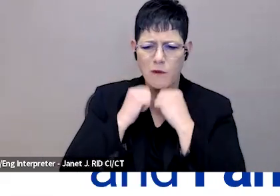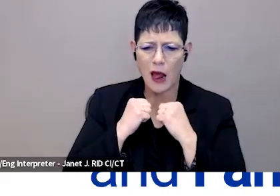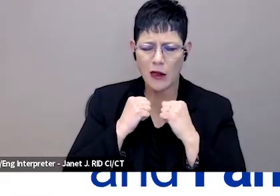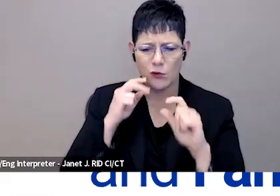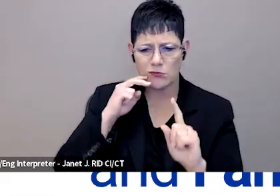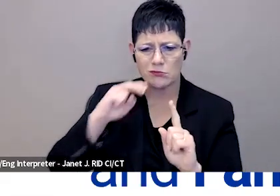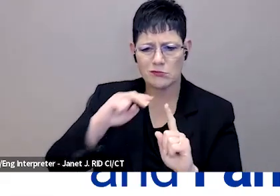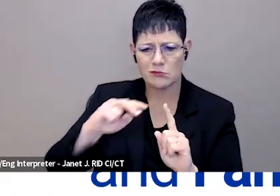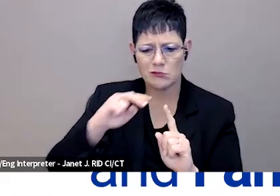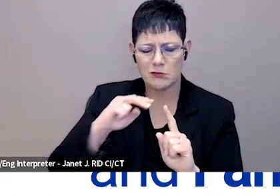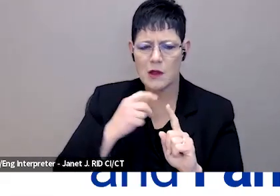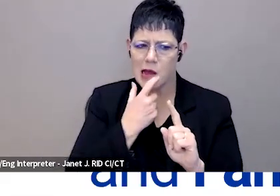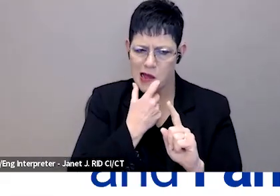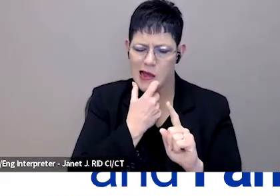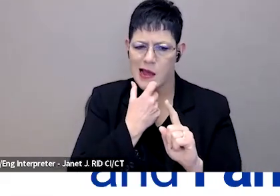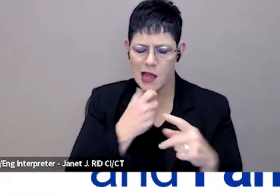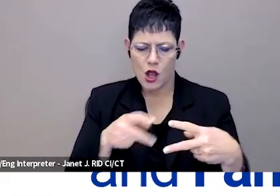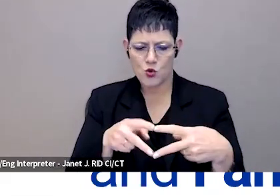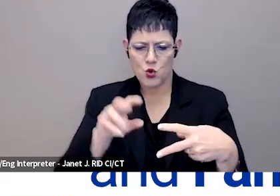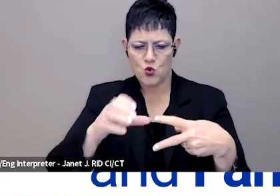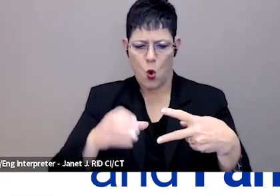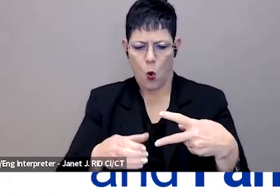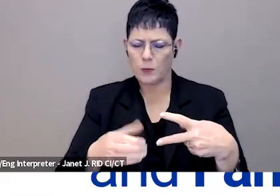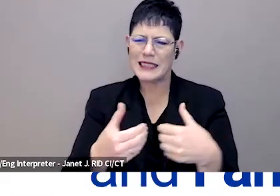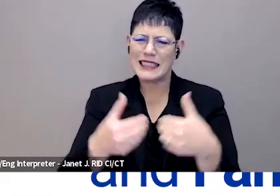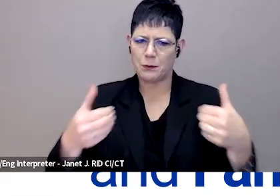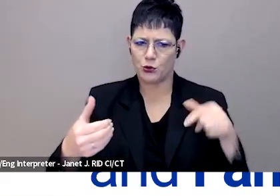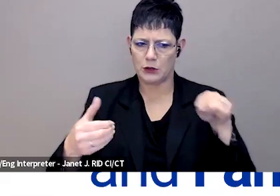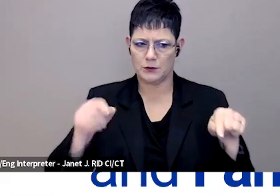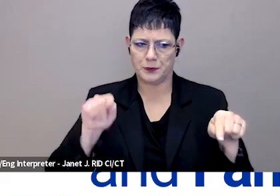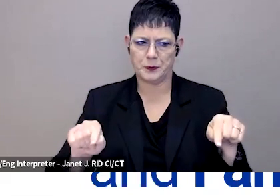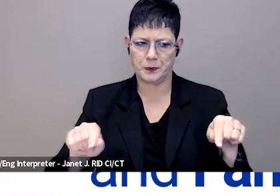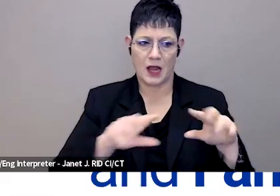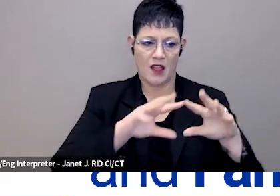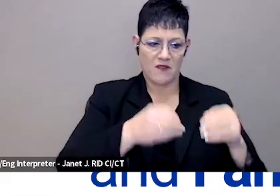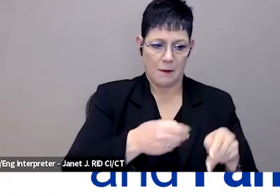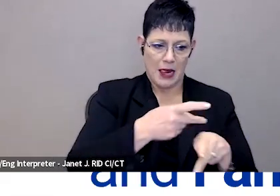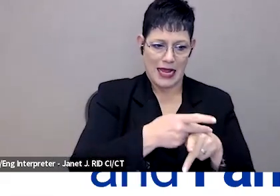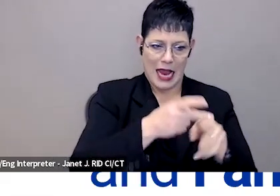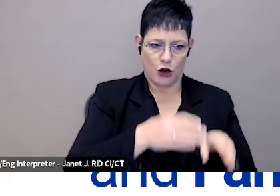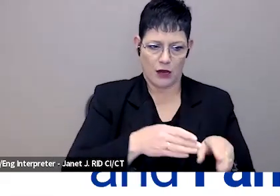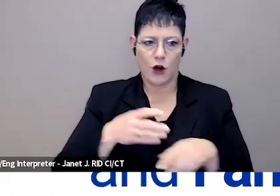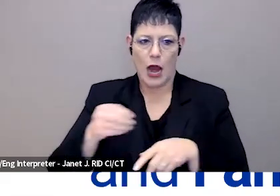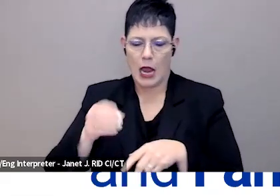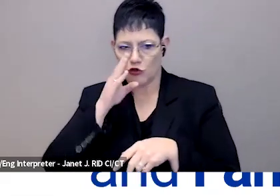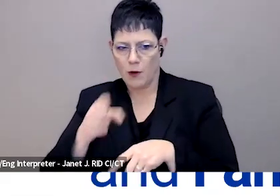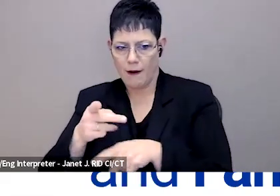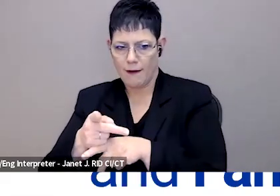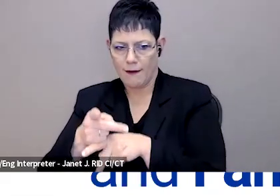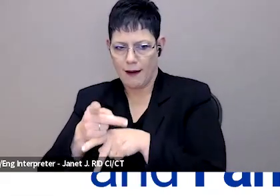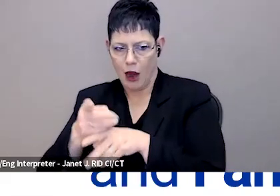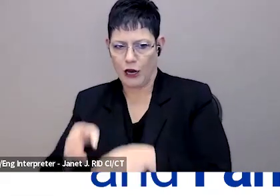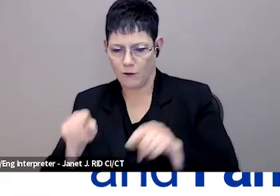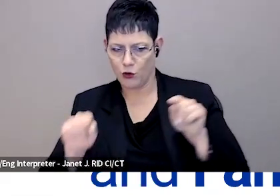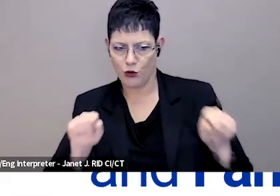about these two entities as distinct entities, because I think there are numbers of ways in which policies and practices